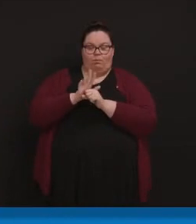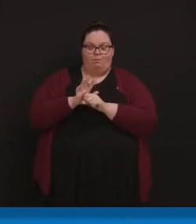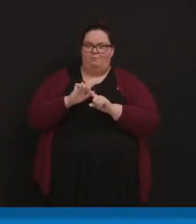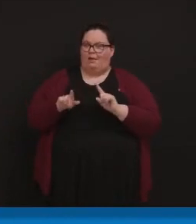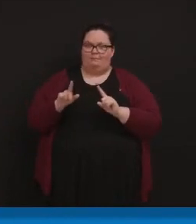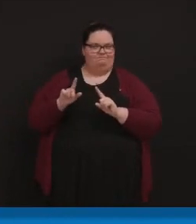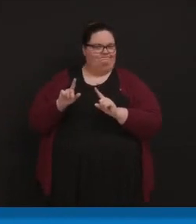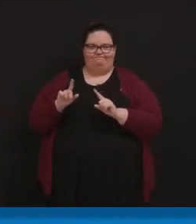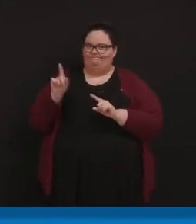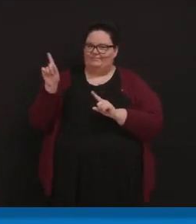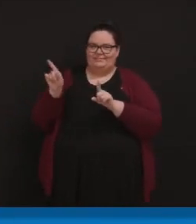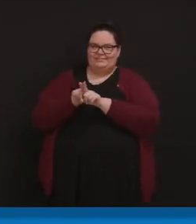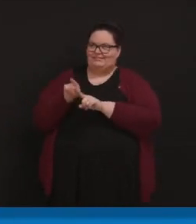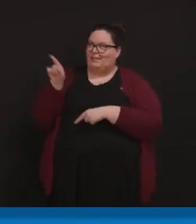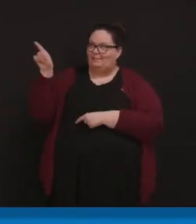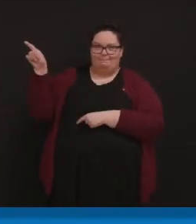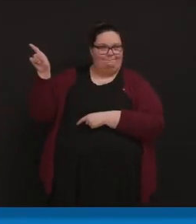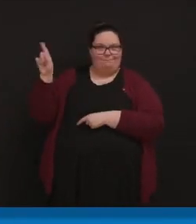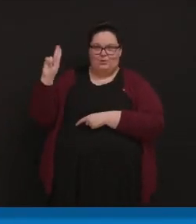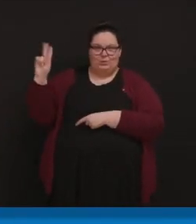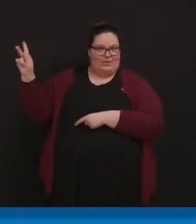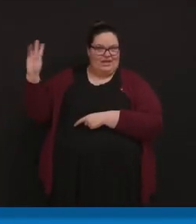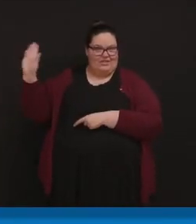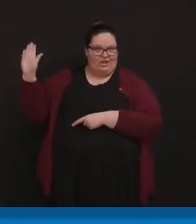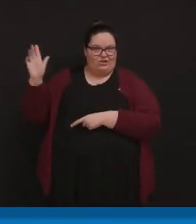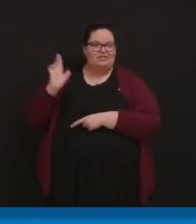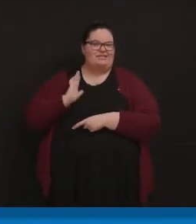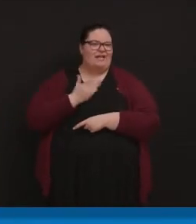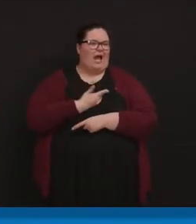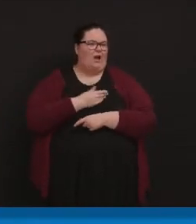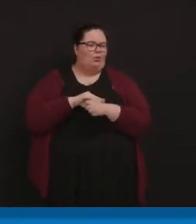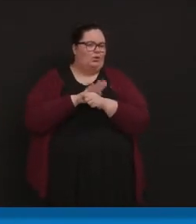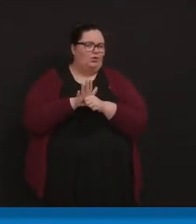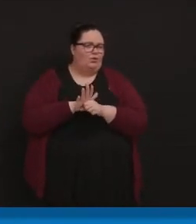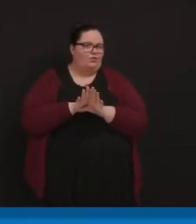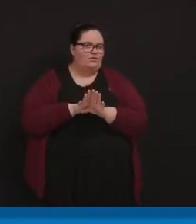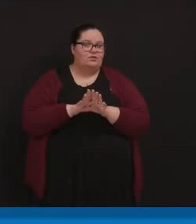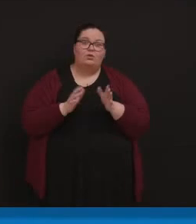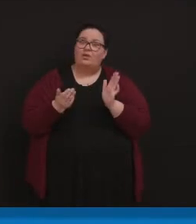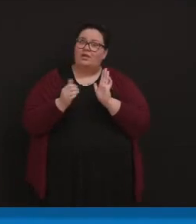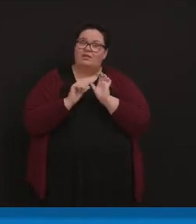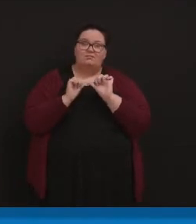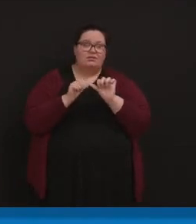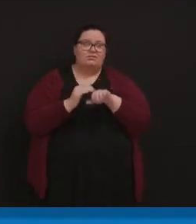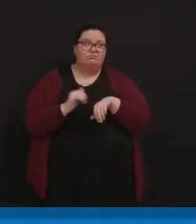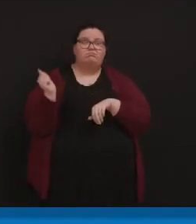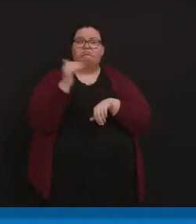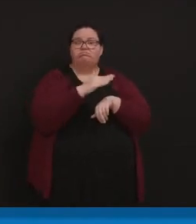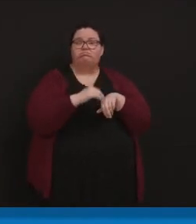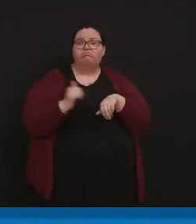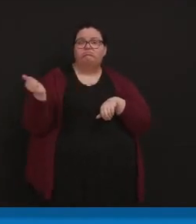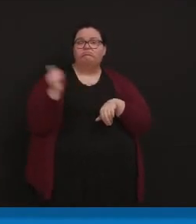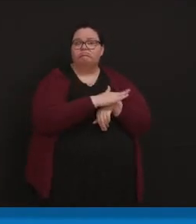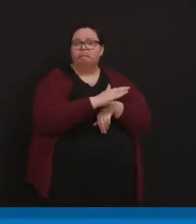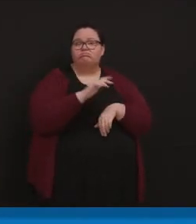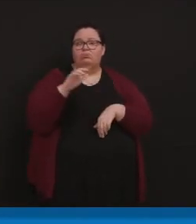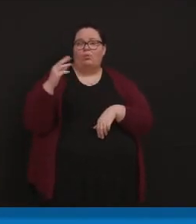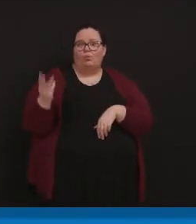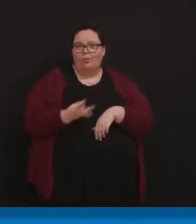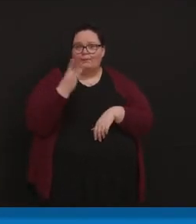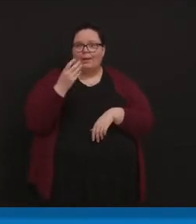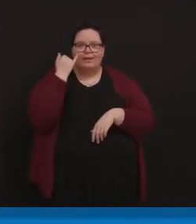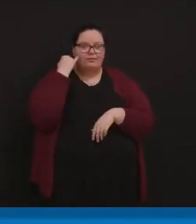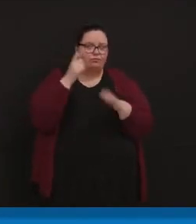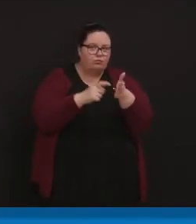back negative. The turnaround time is about a week. So we'll continue to send samples out there as need be, and we'll continue to monitor